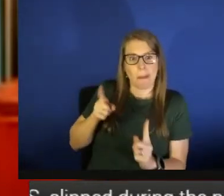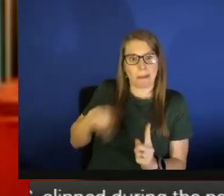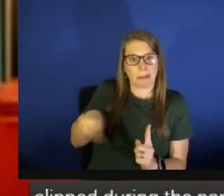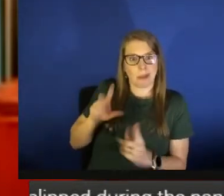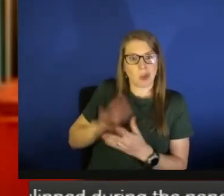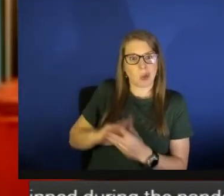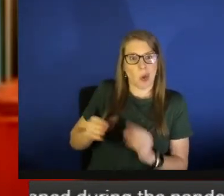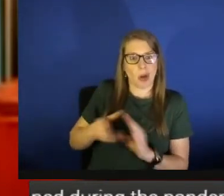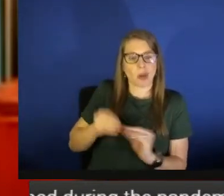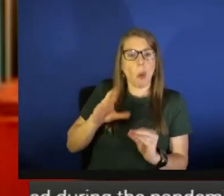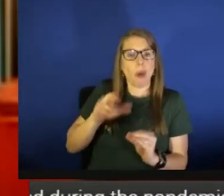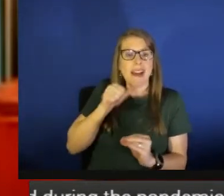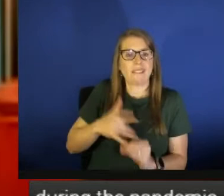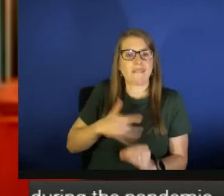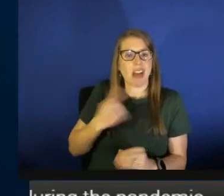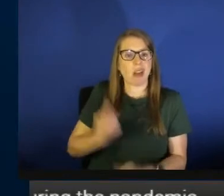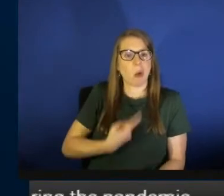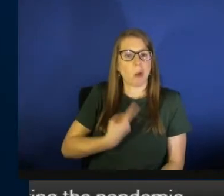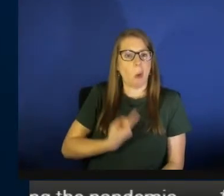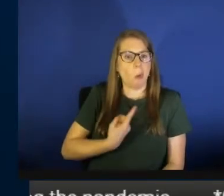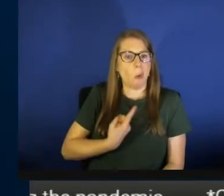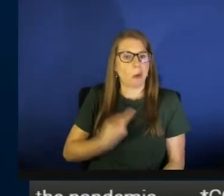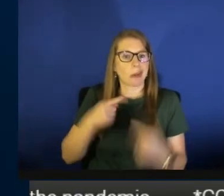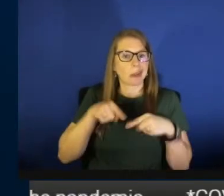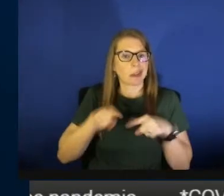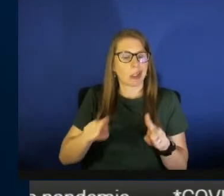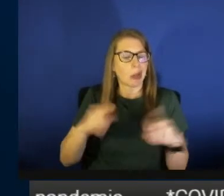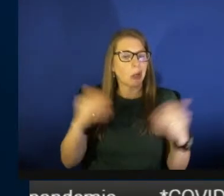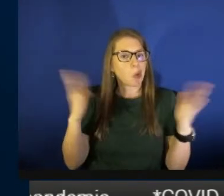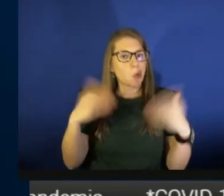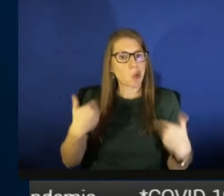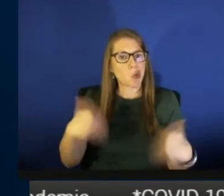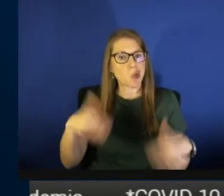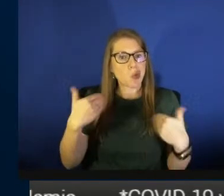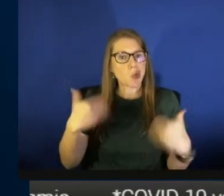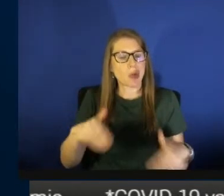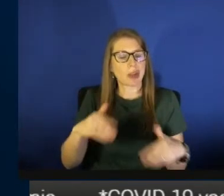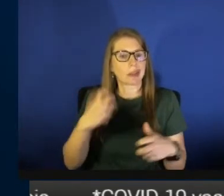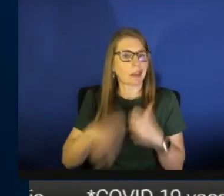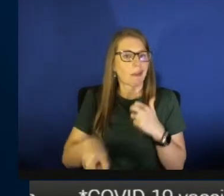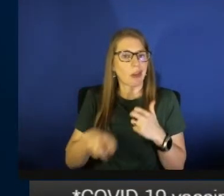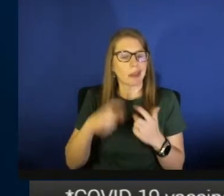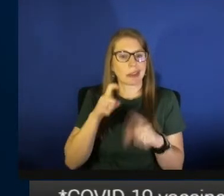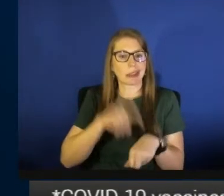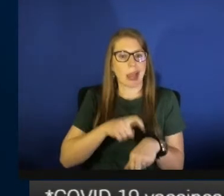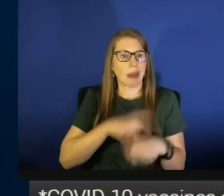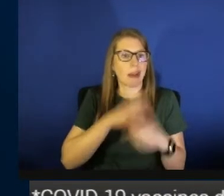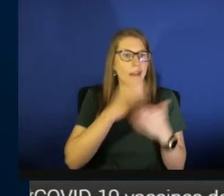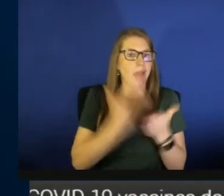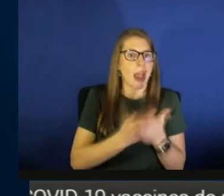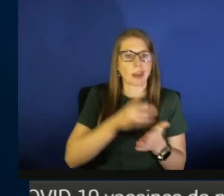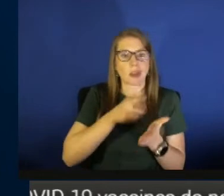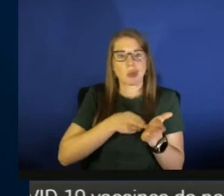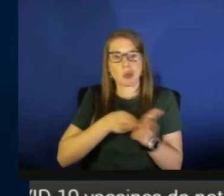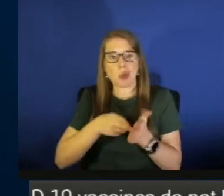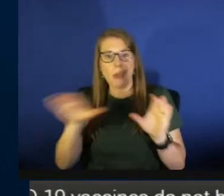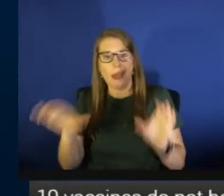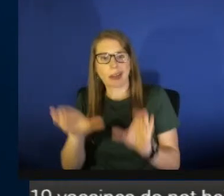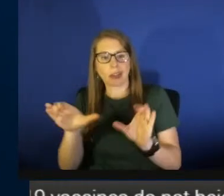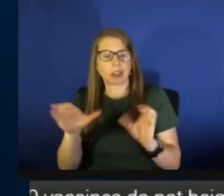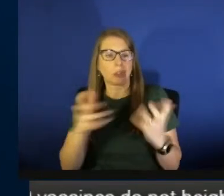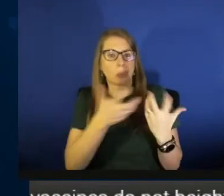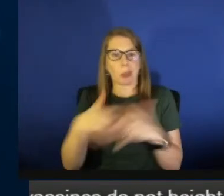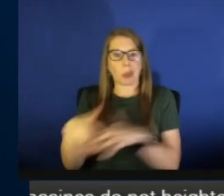an incredibly troubling time. Facts, truth, compassion, it all comes into play. Sean? You know,